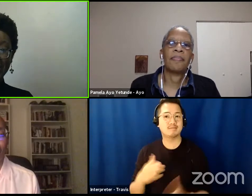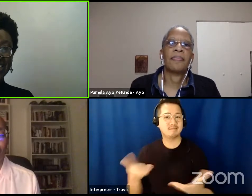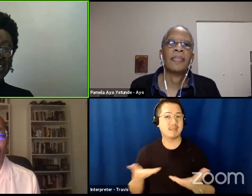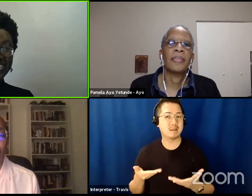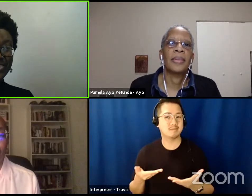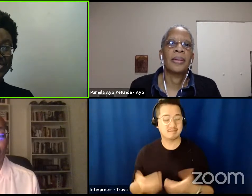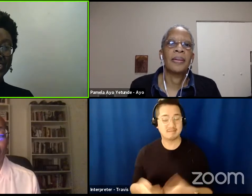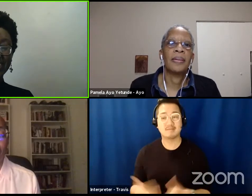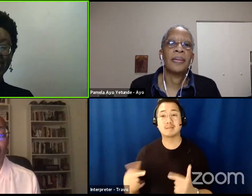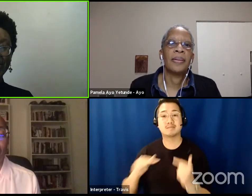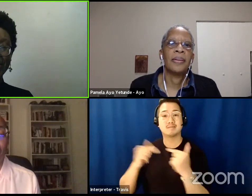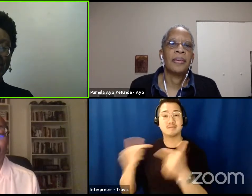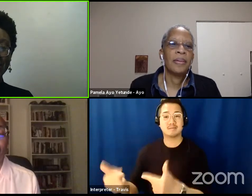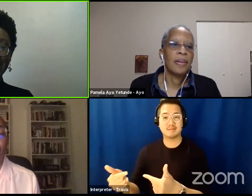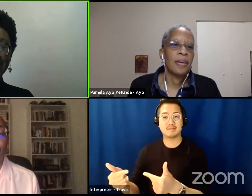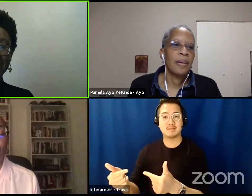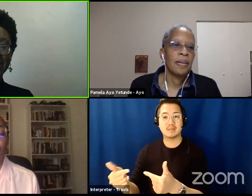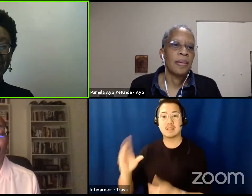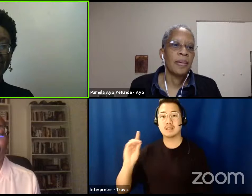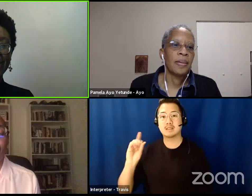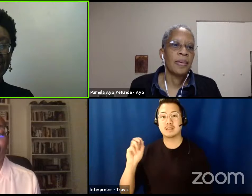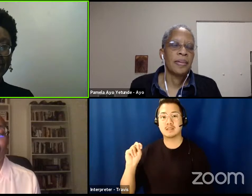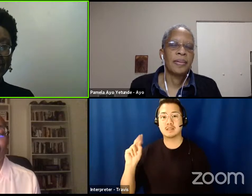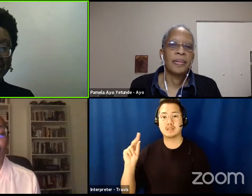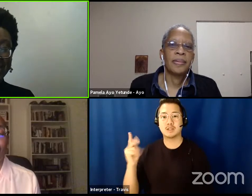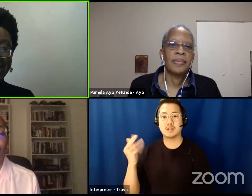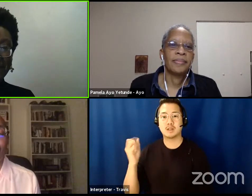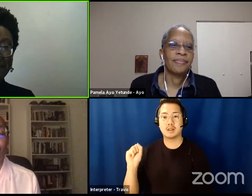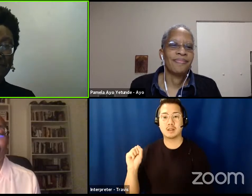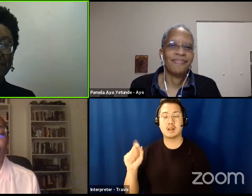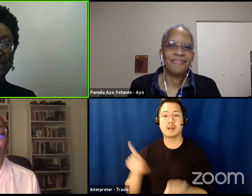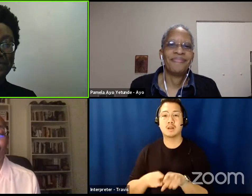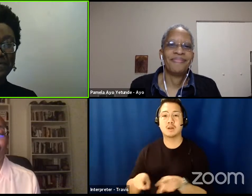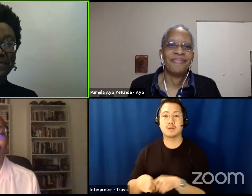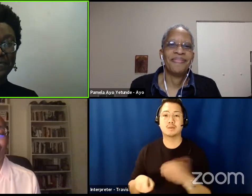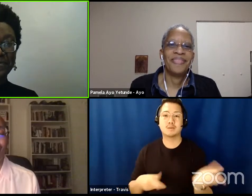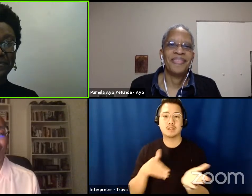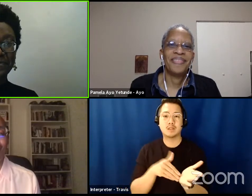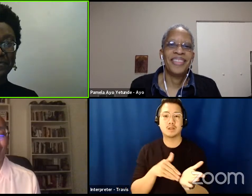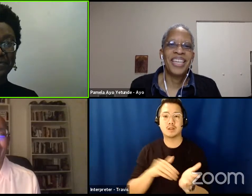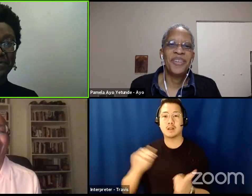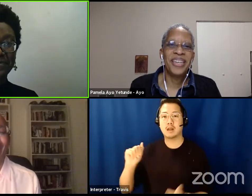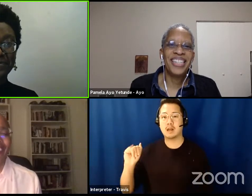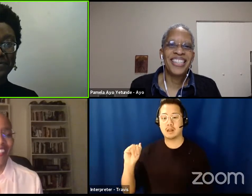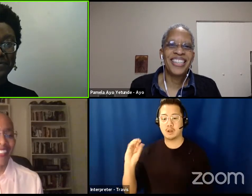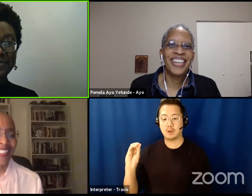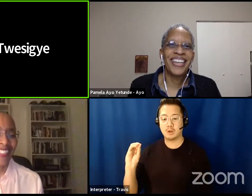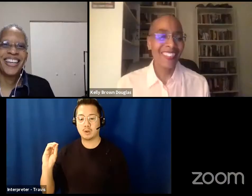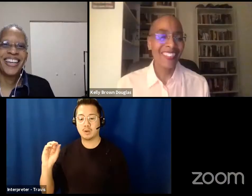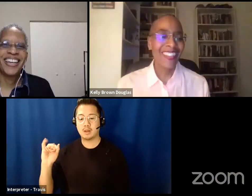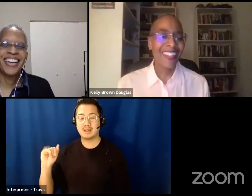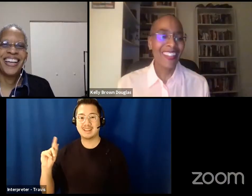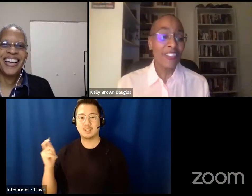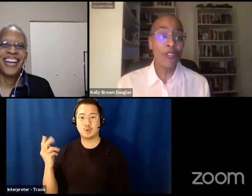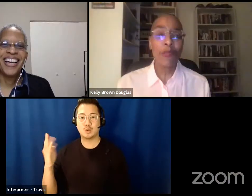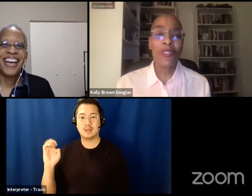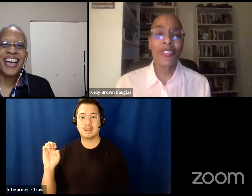now I'd like to hand it over to Dean Douglas and Dr. Ayo Yetunde. Thank you, Peace.